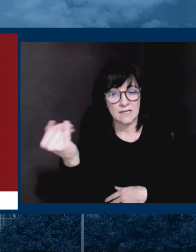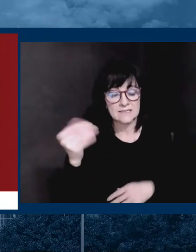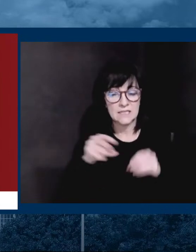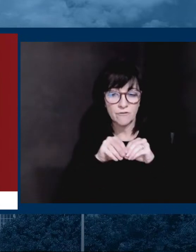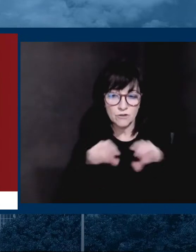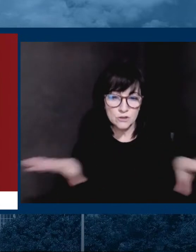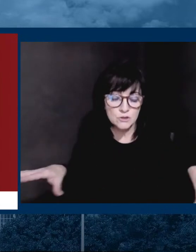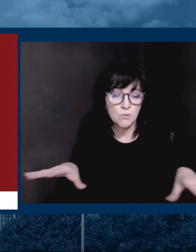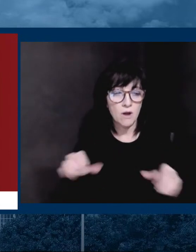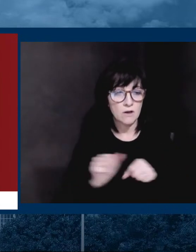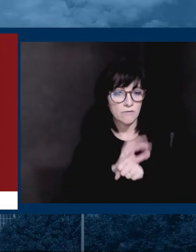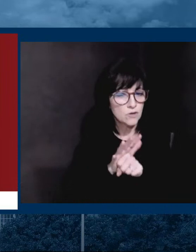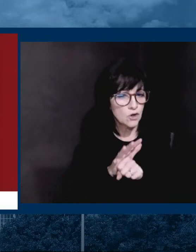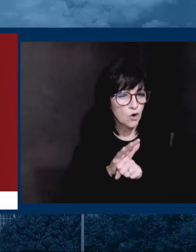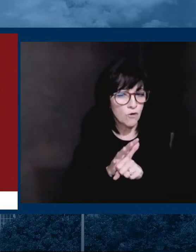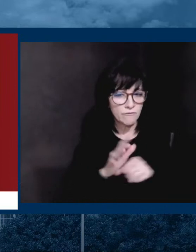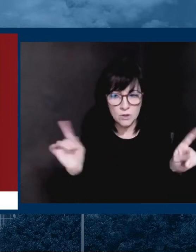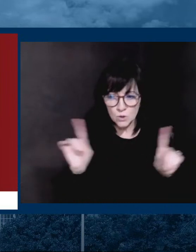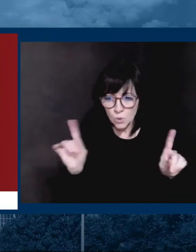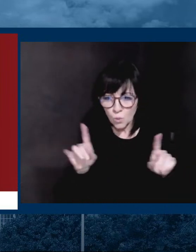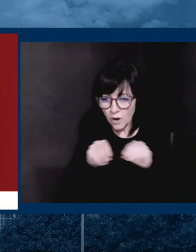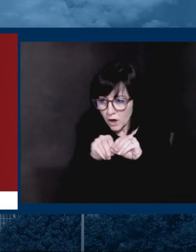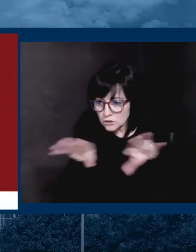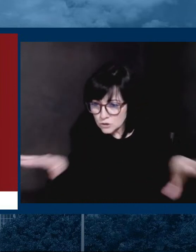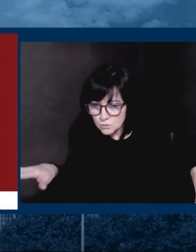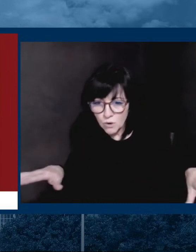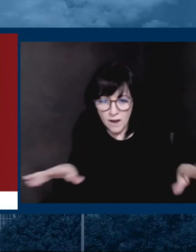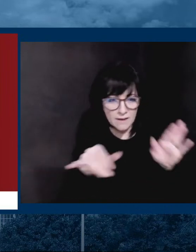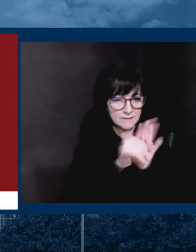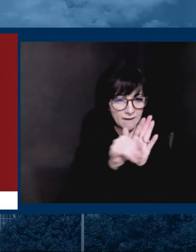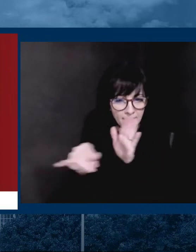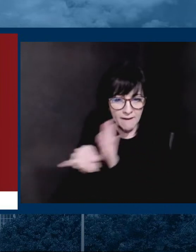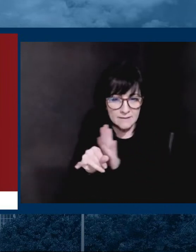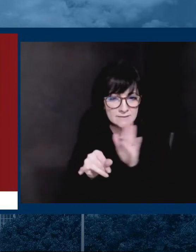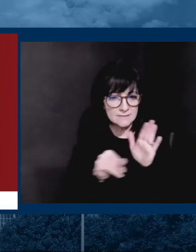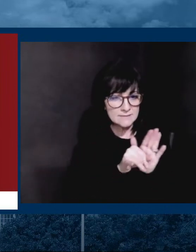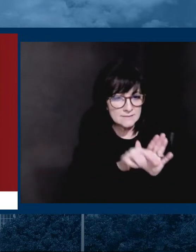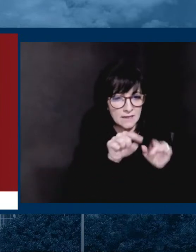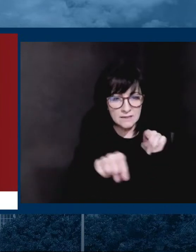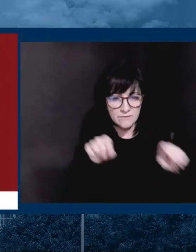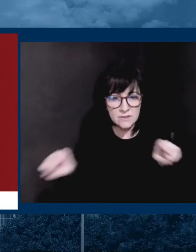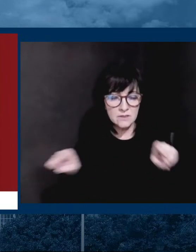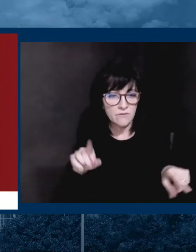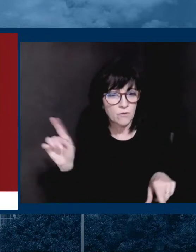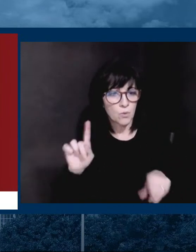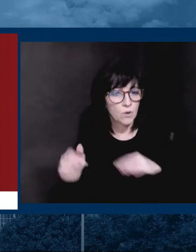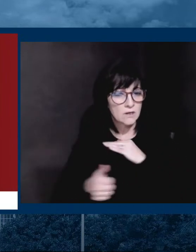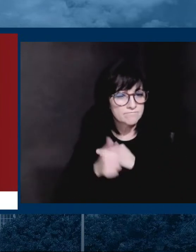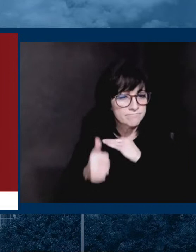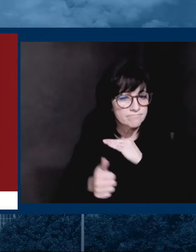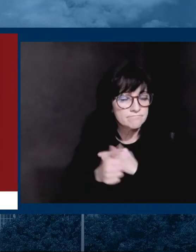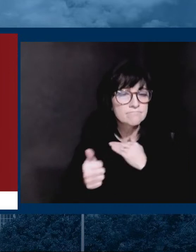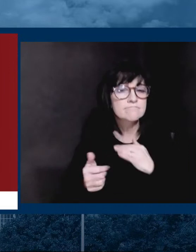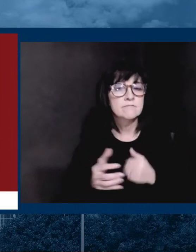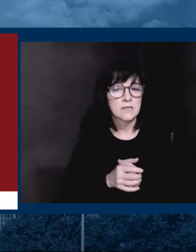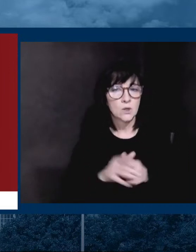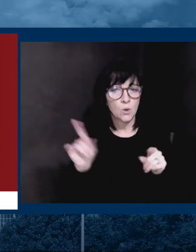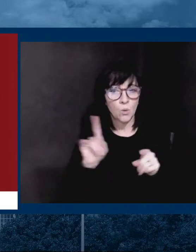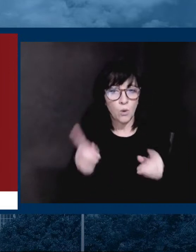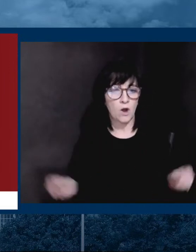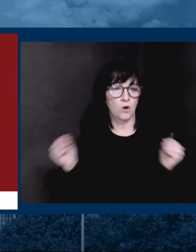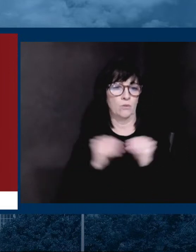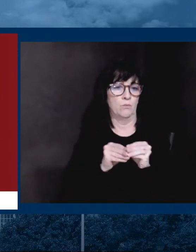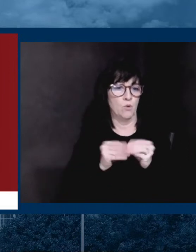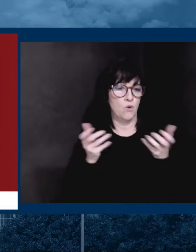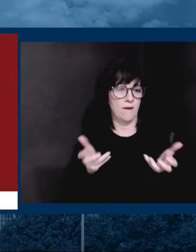community, to identify hot spots, if you will. And Dr. Rattay is going to talk a little bit about